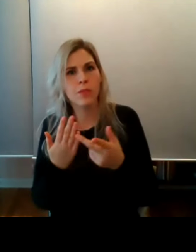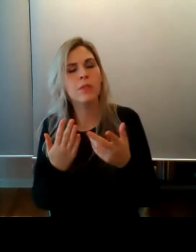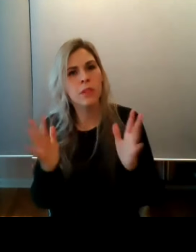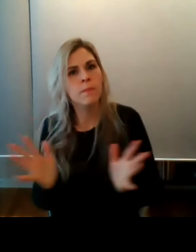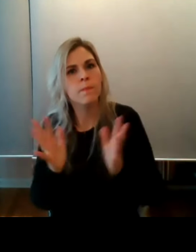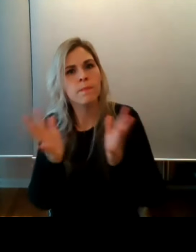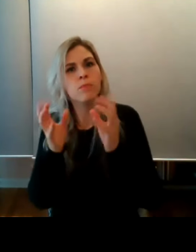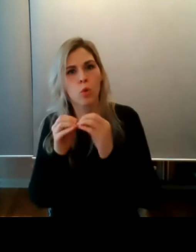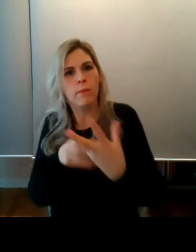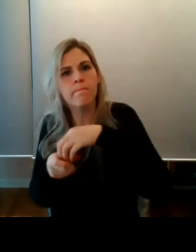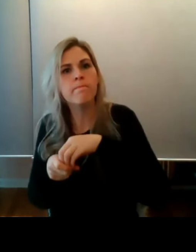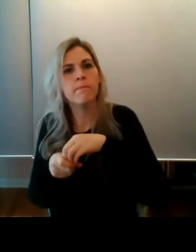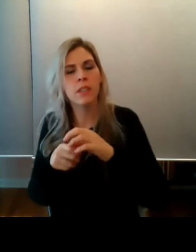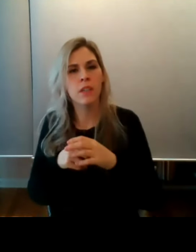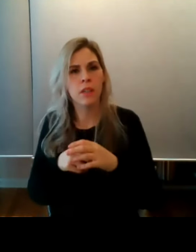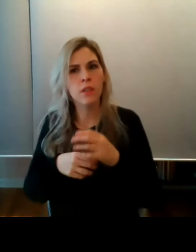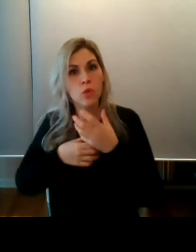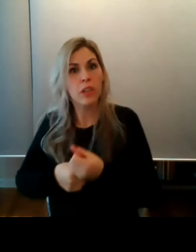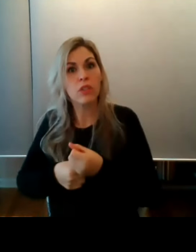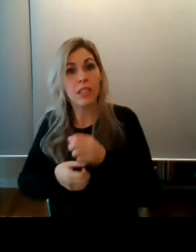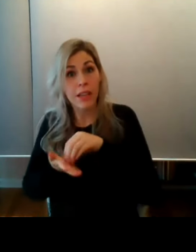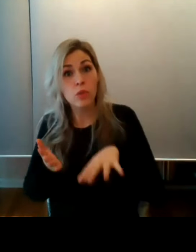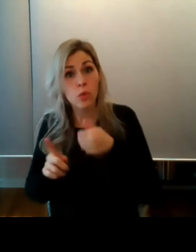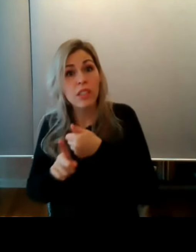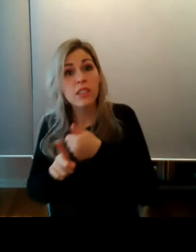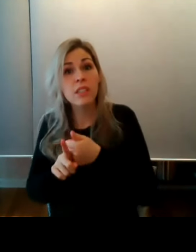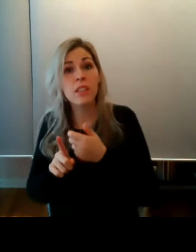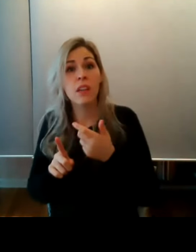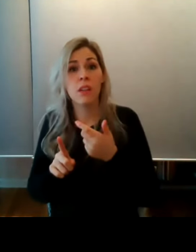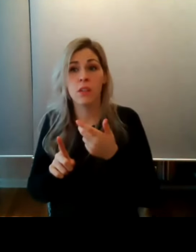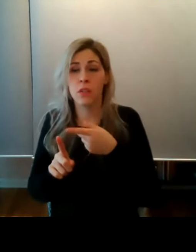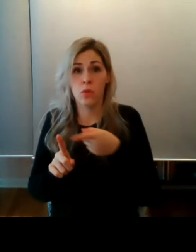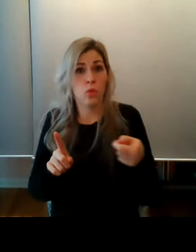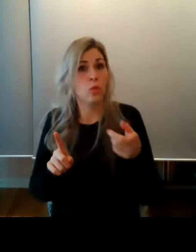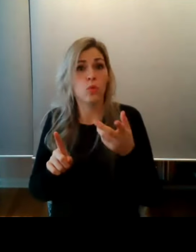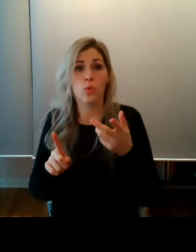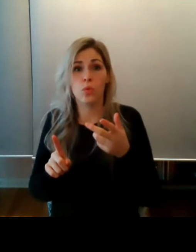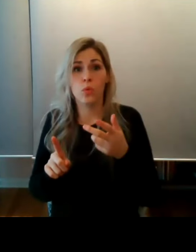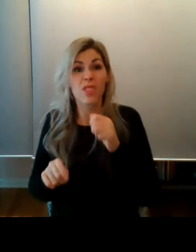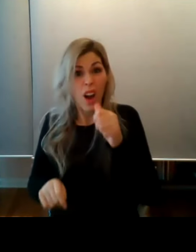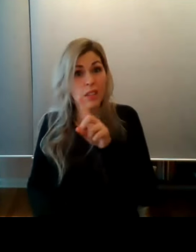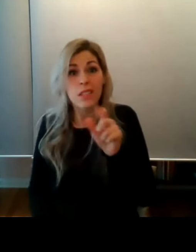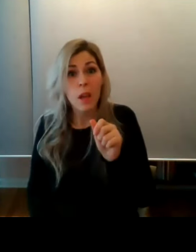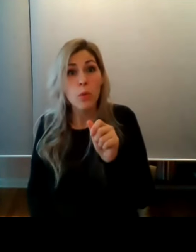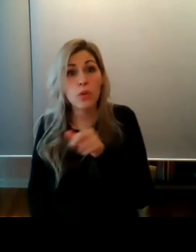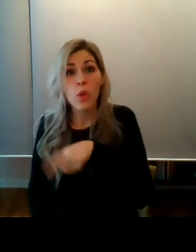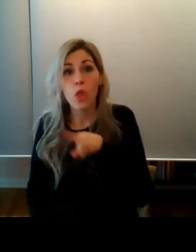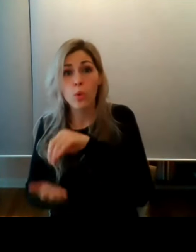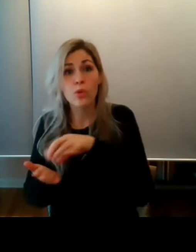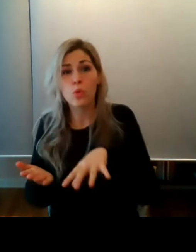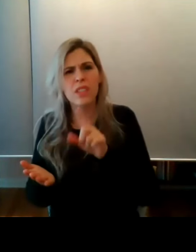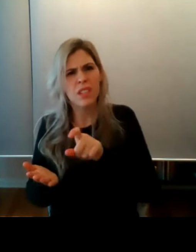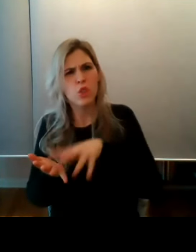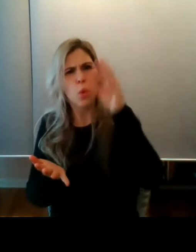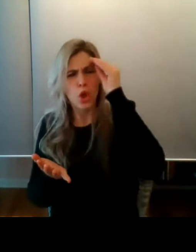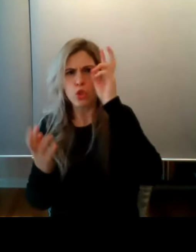for ensuring that students uh, who are not disabled should respect the right